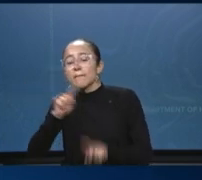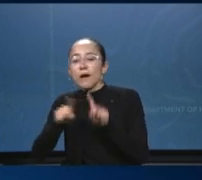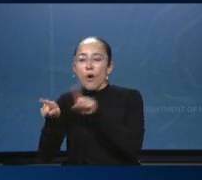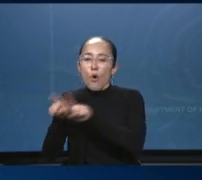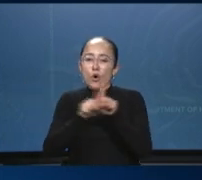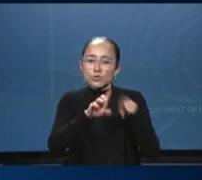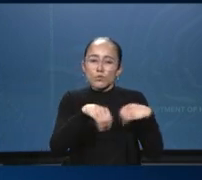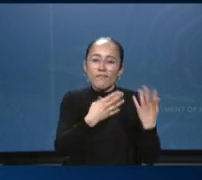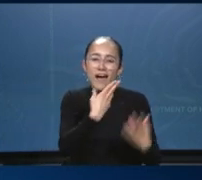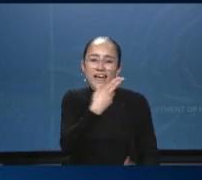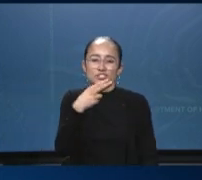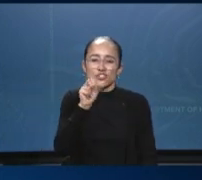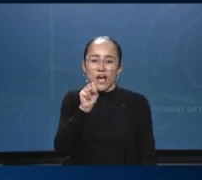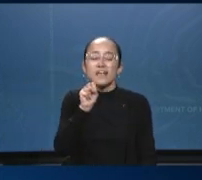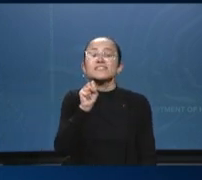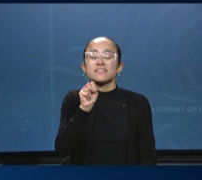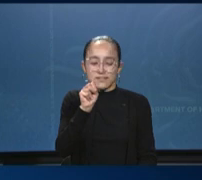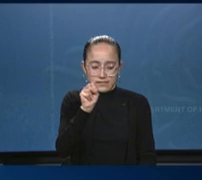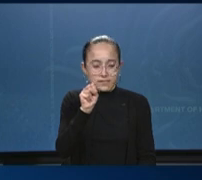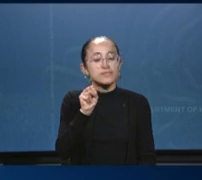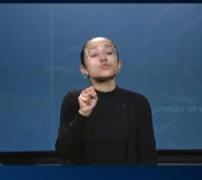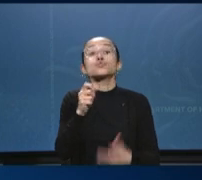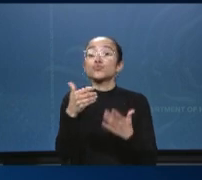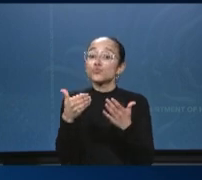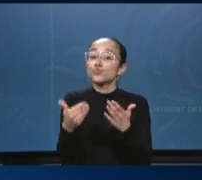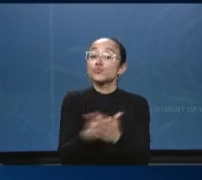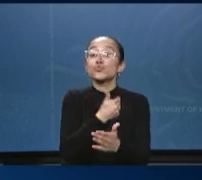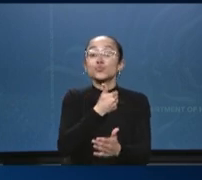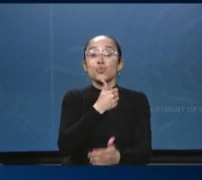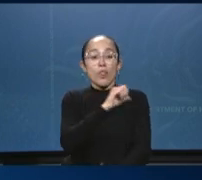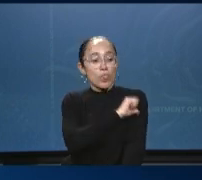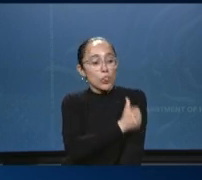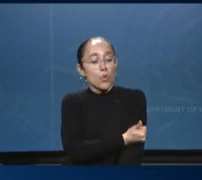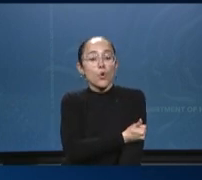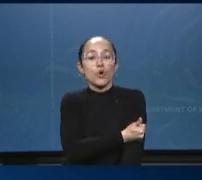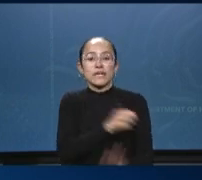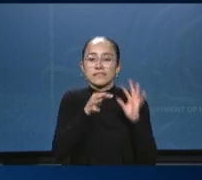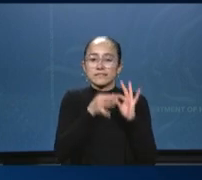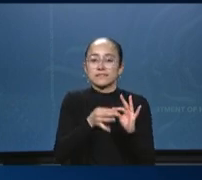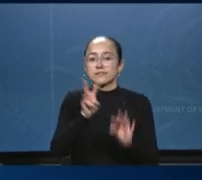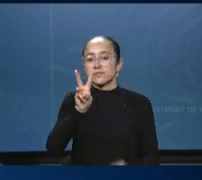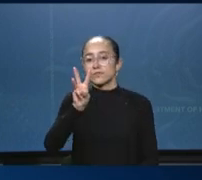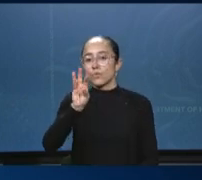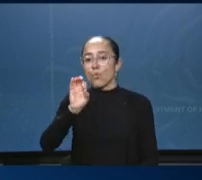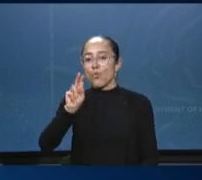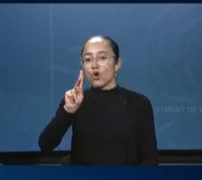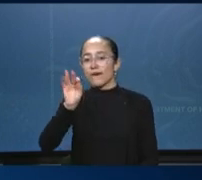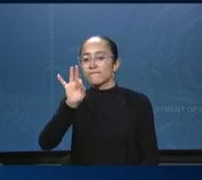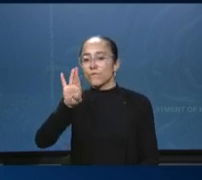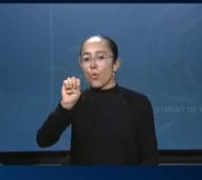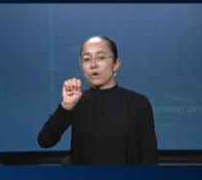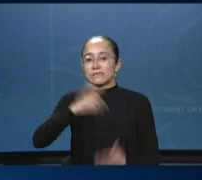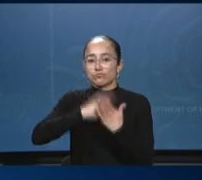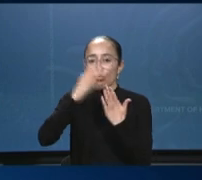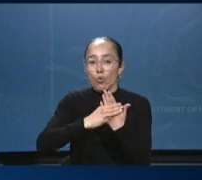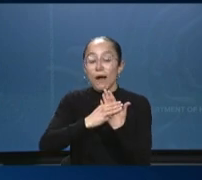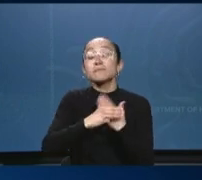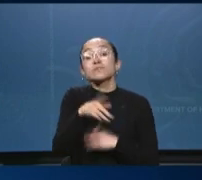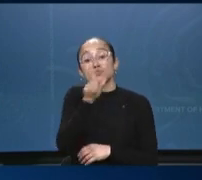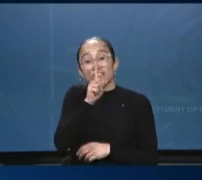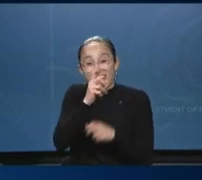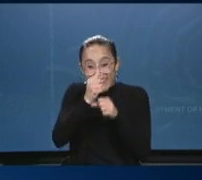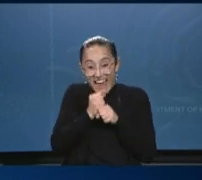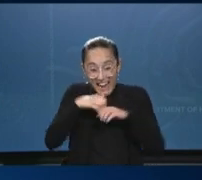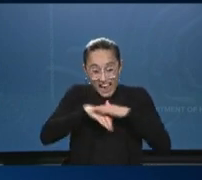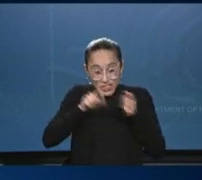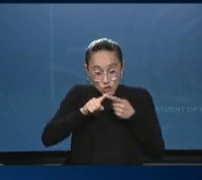provided HHS significant new authorities in workforce programs. programs, because a key part of getting access to health care